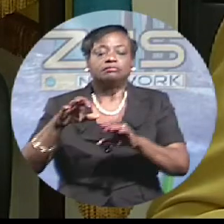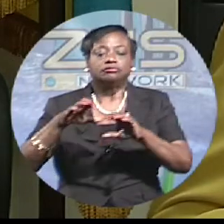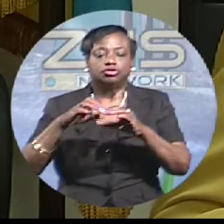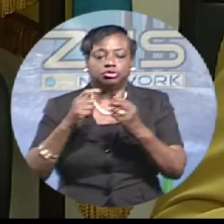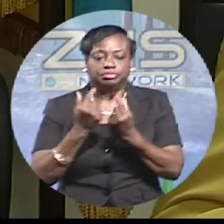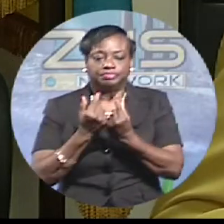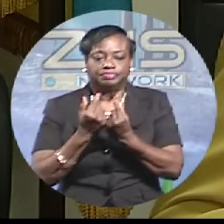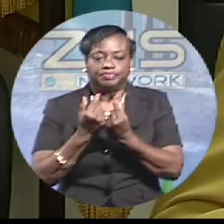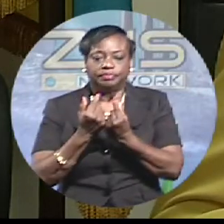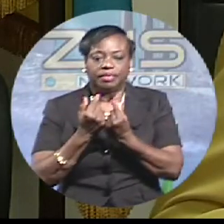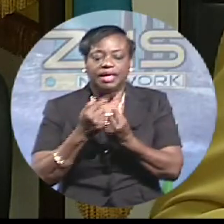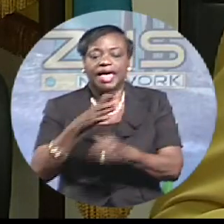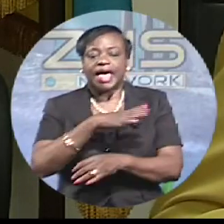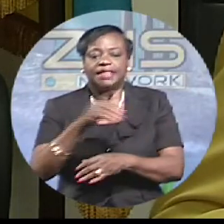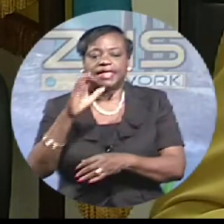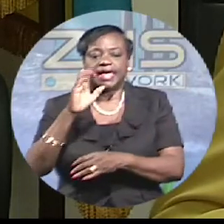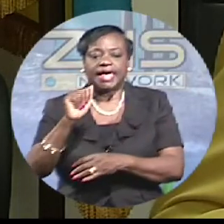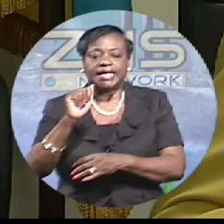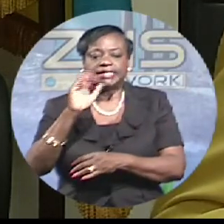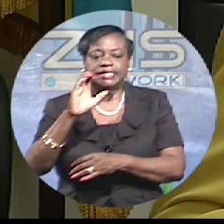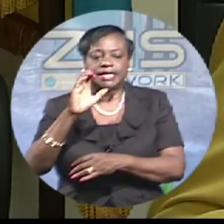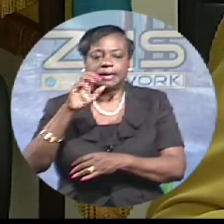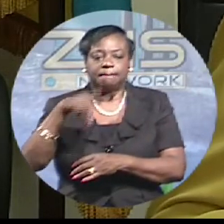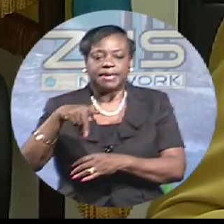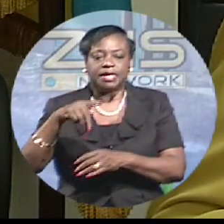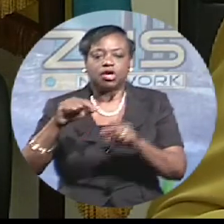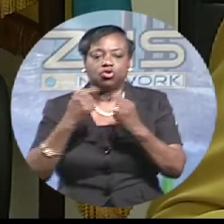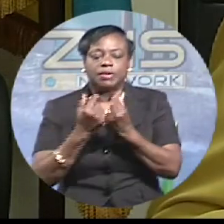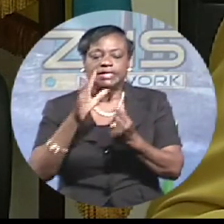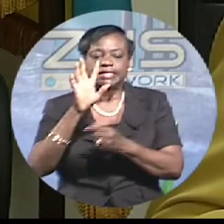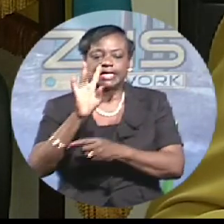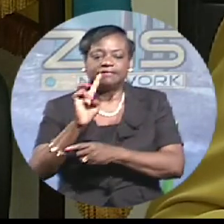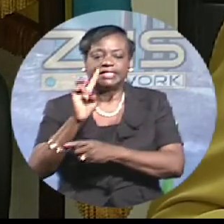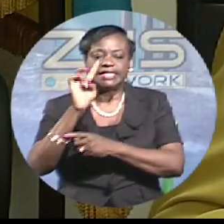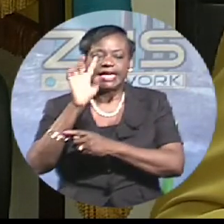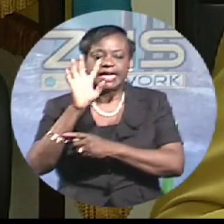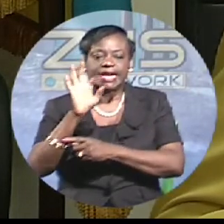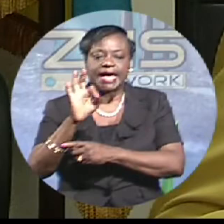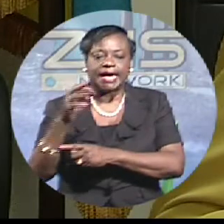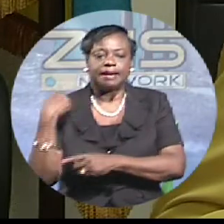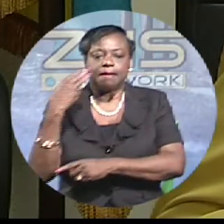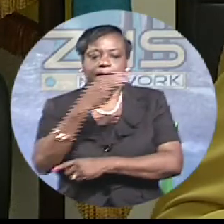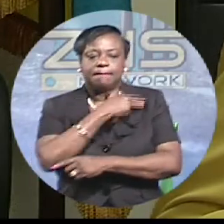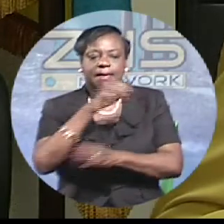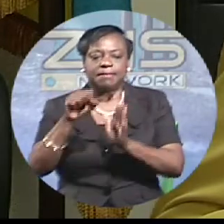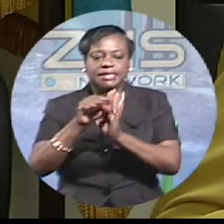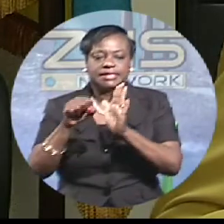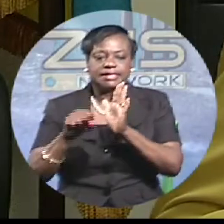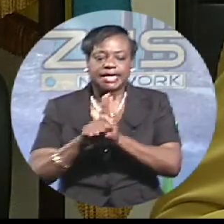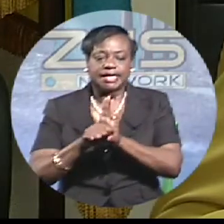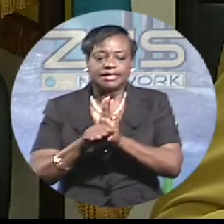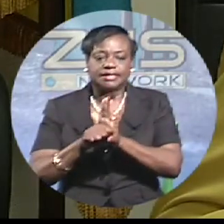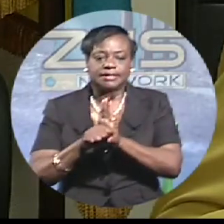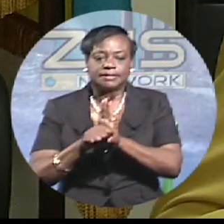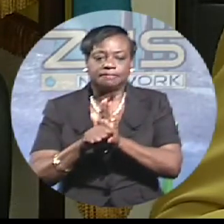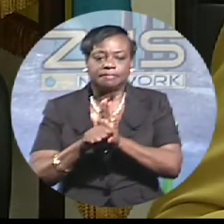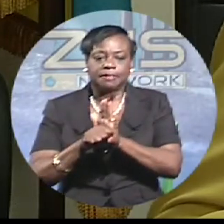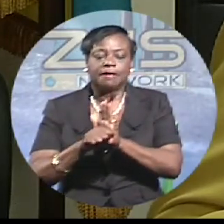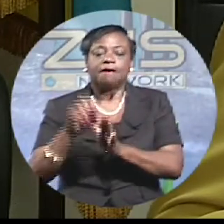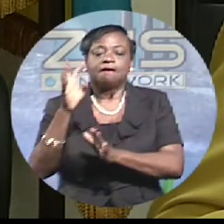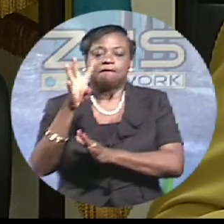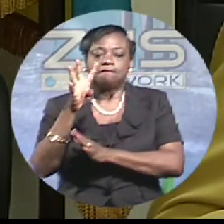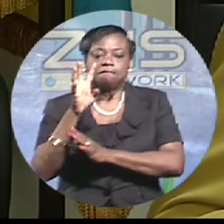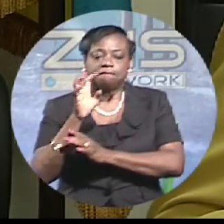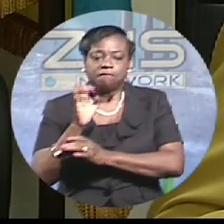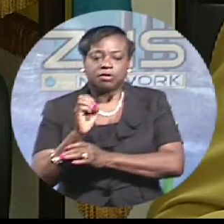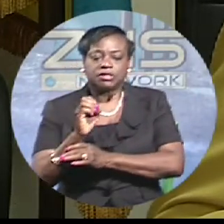group. And the ACP group has 79 member states. I have been told that at least around 40